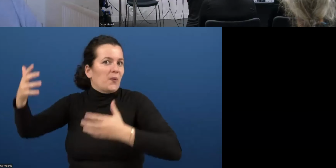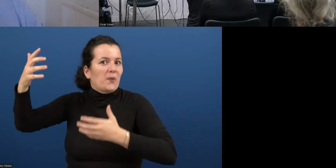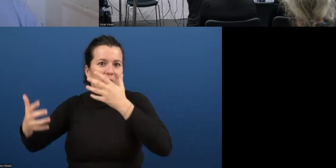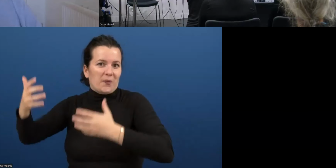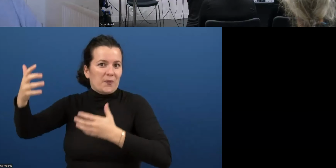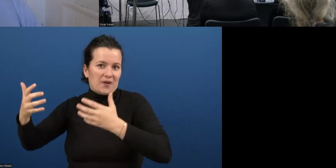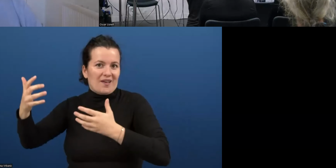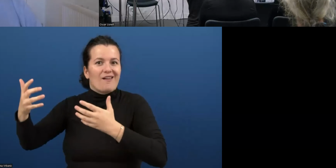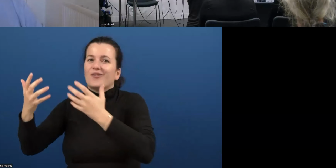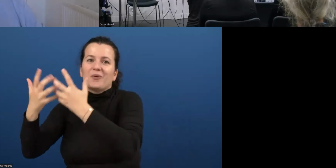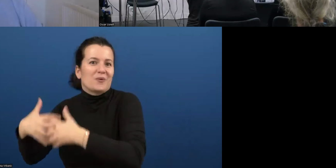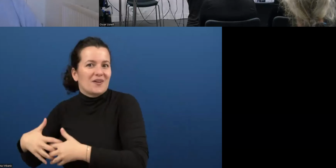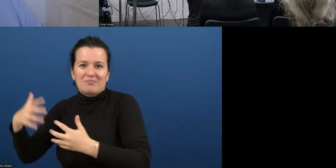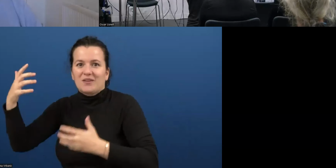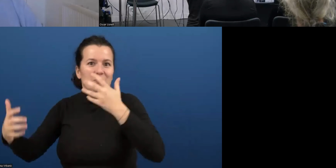make it